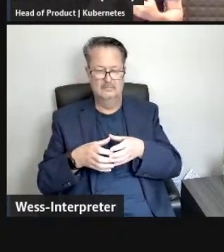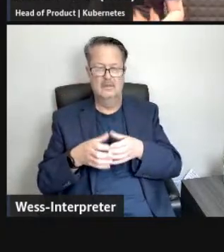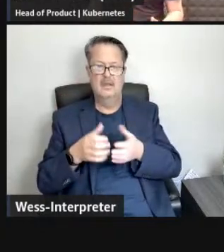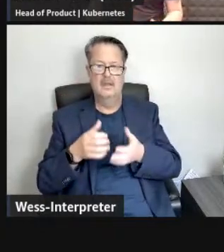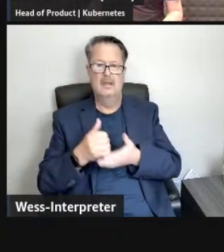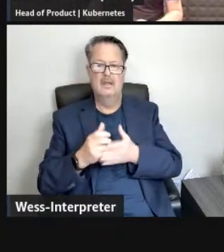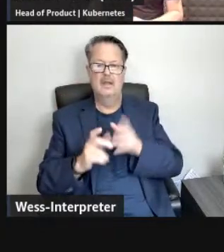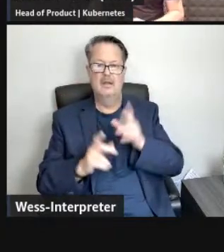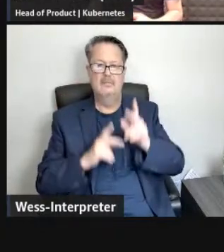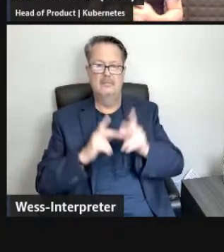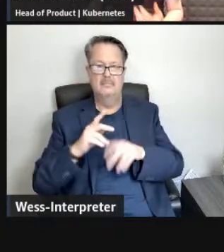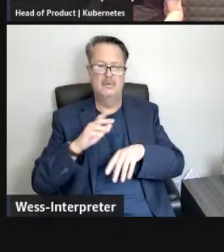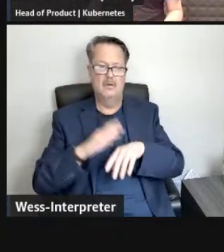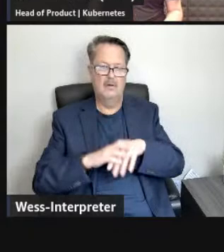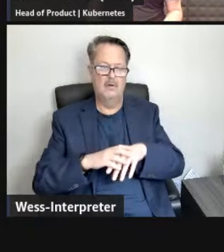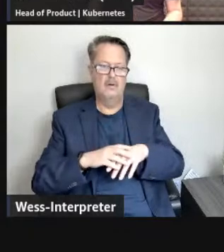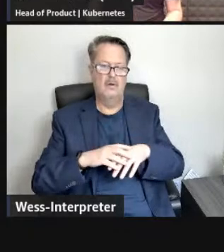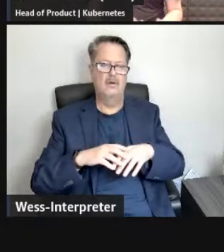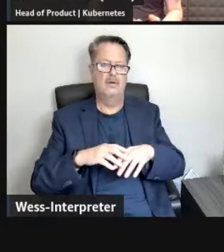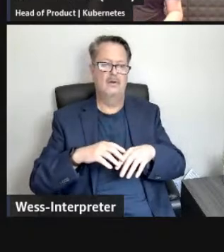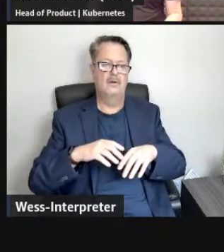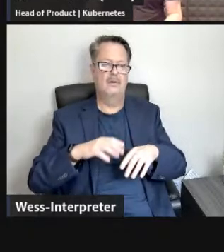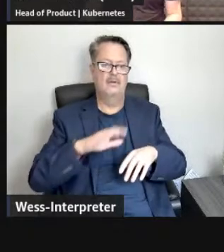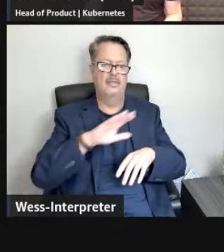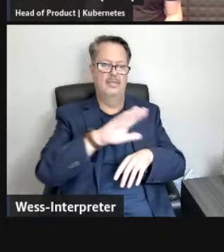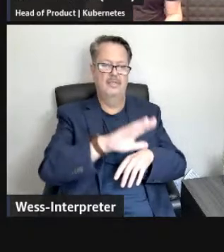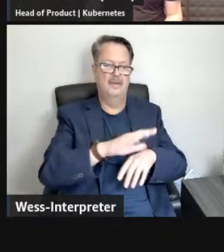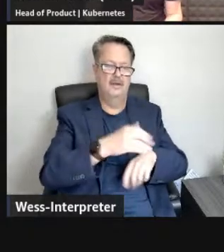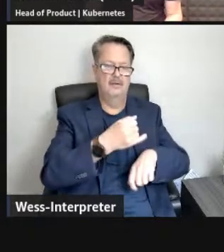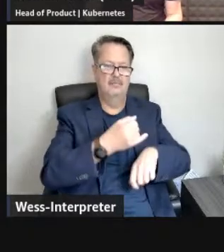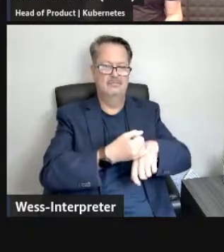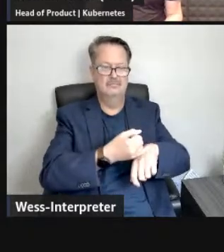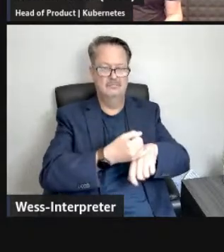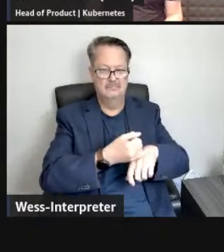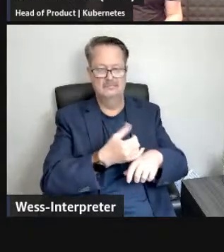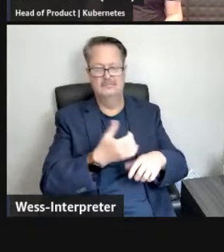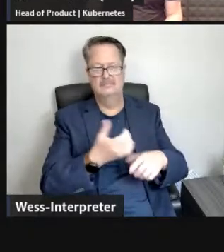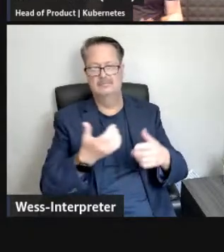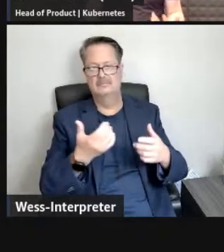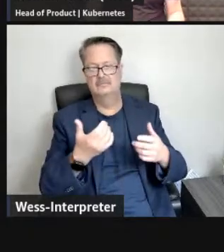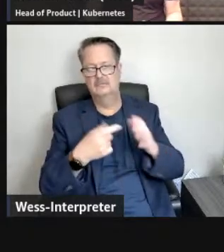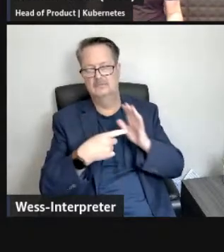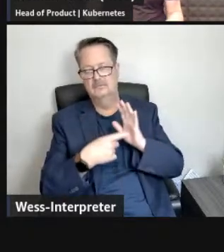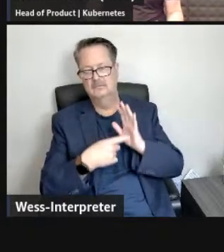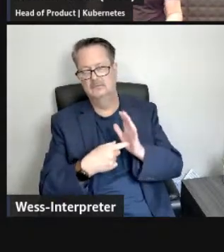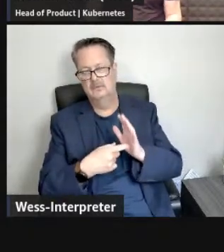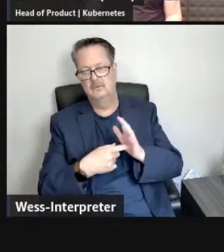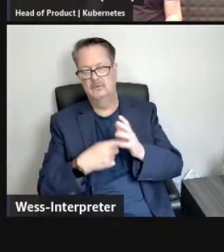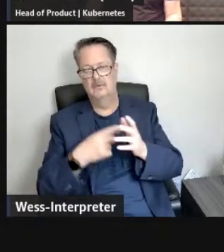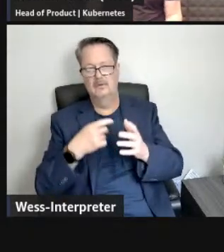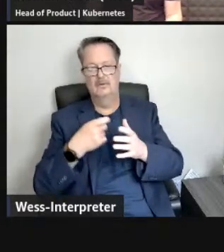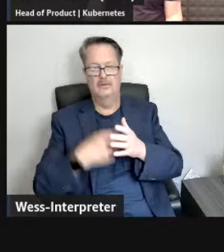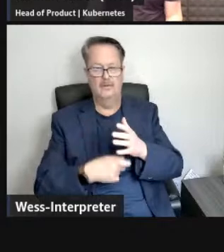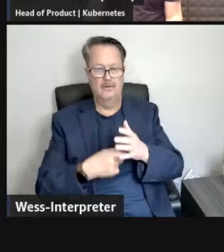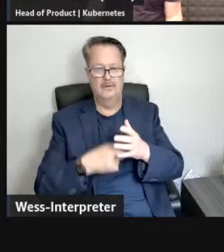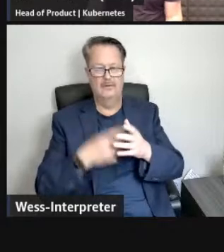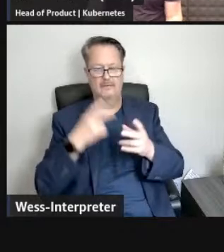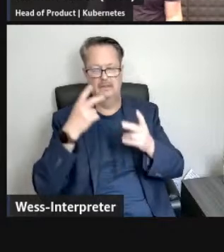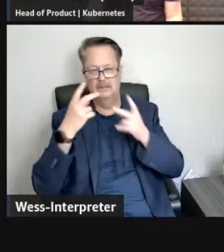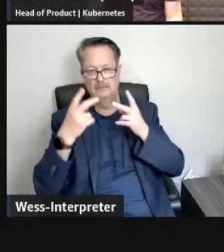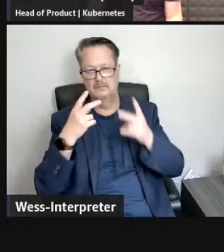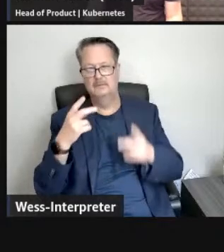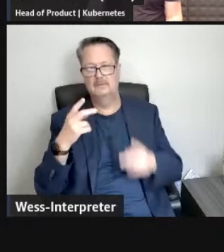premises or in other environments. And I'm going to show you a little bit about what we're doing there. So let's talk about making Kubernetes like